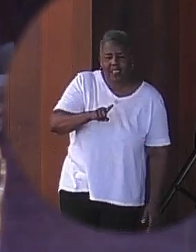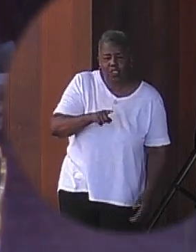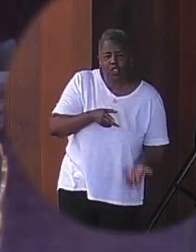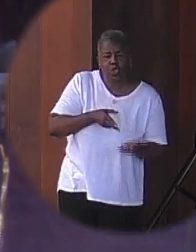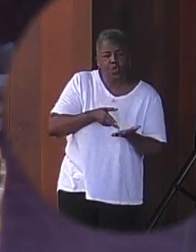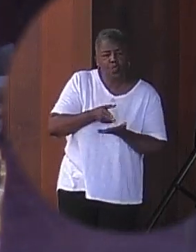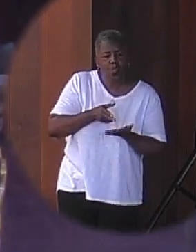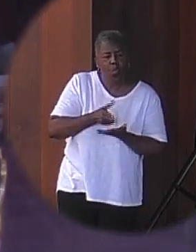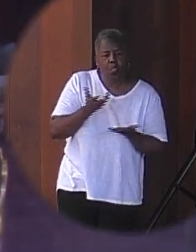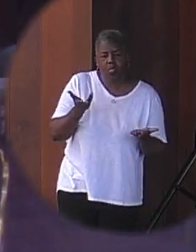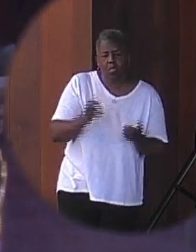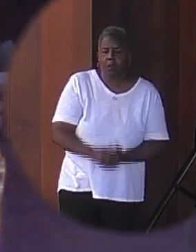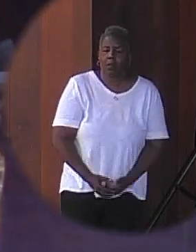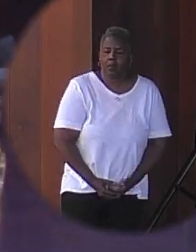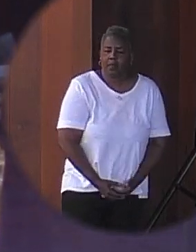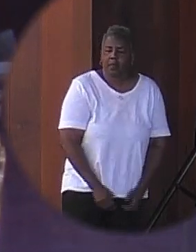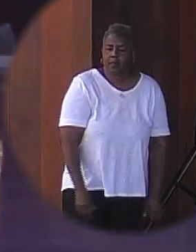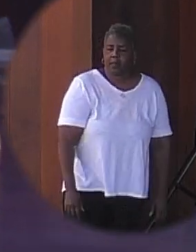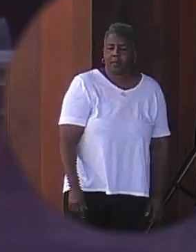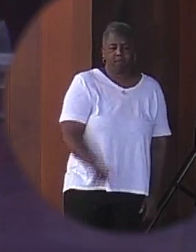is truth?"